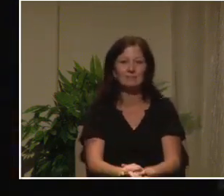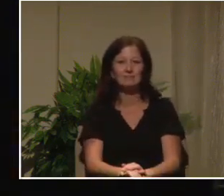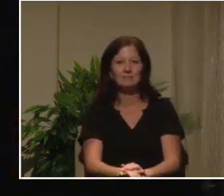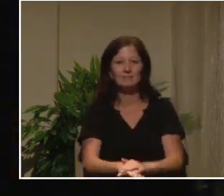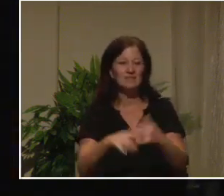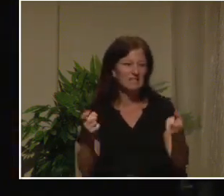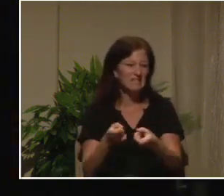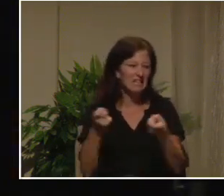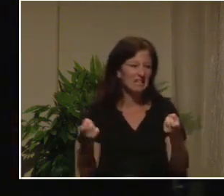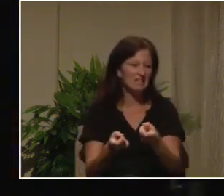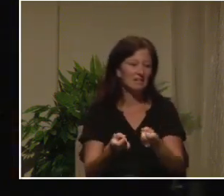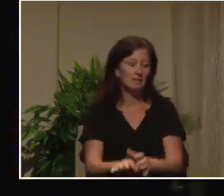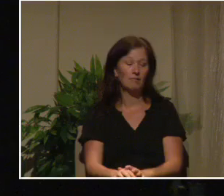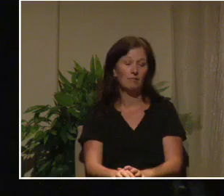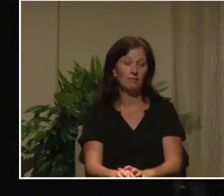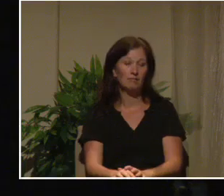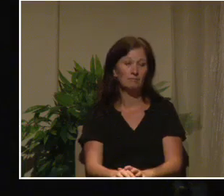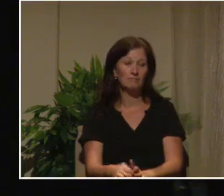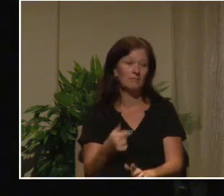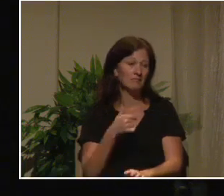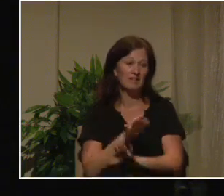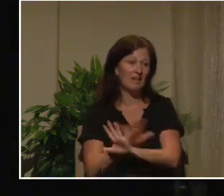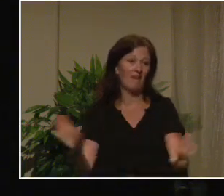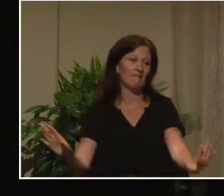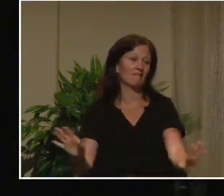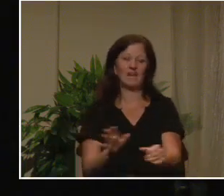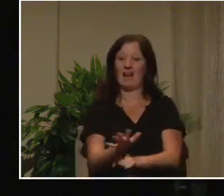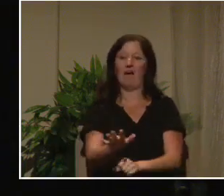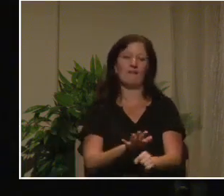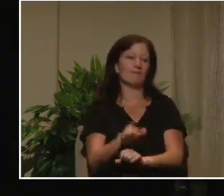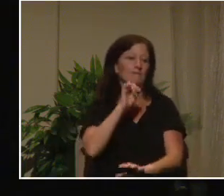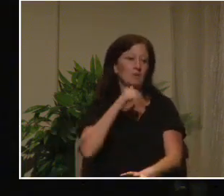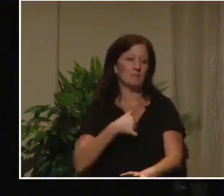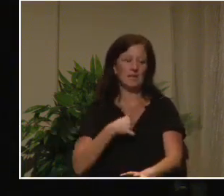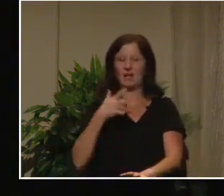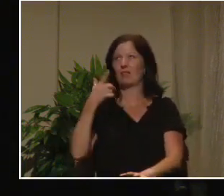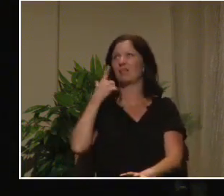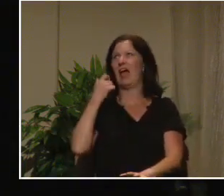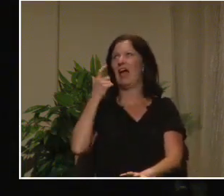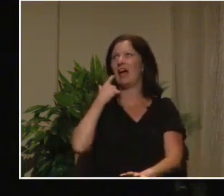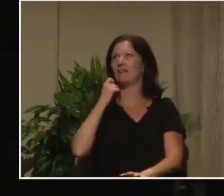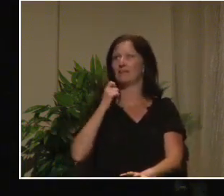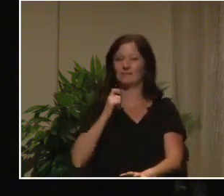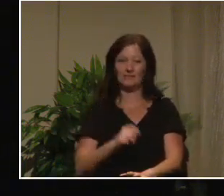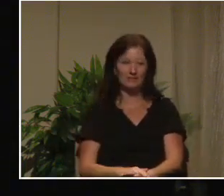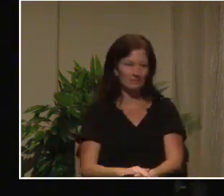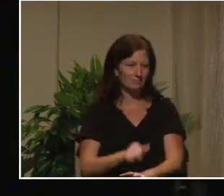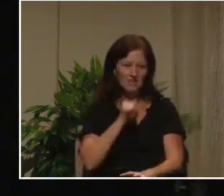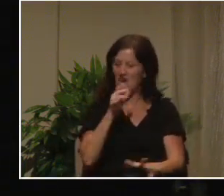somebody who was like that, and that was enough. That would have been enough to make me laugh.